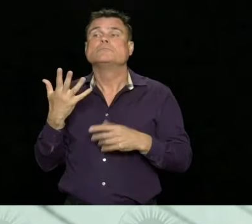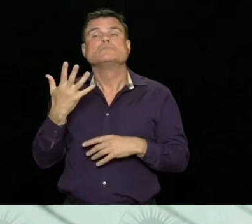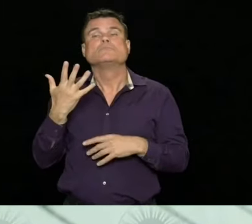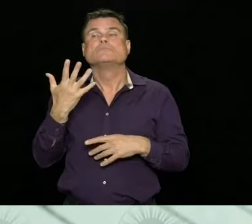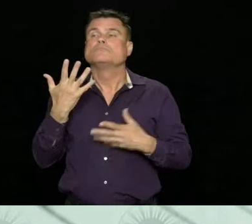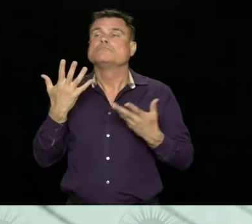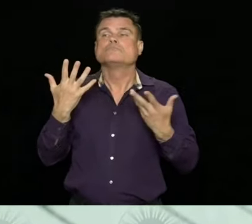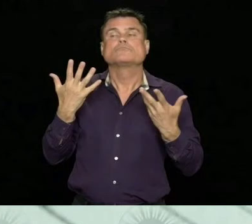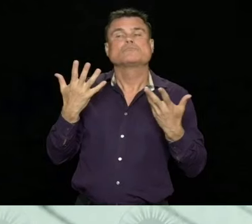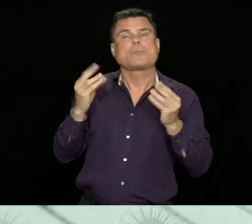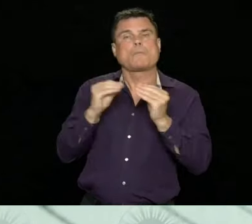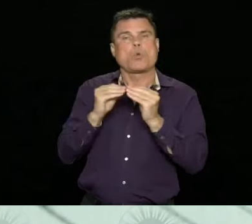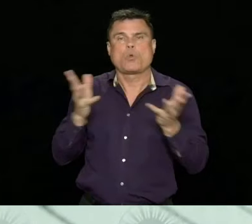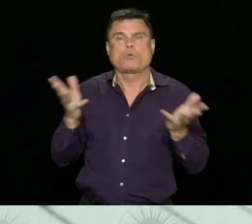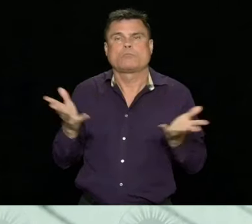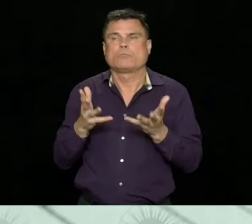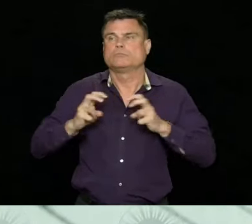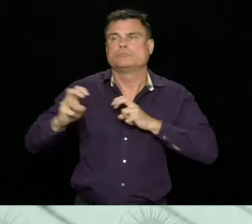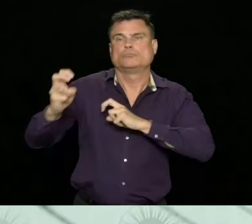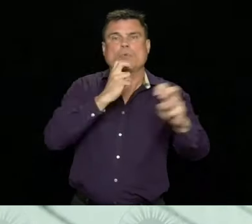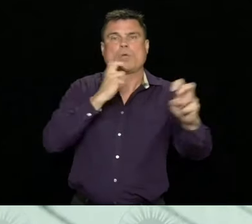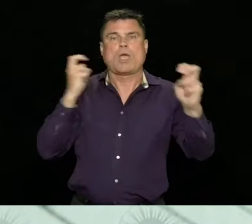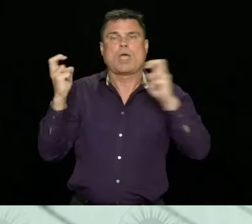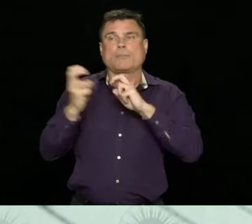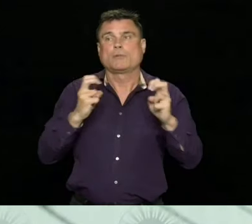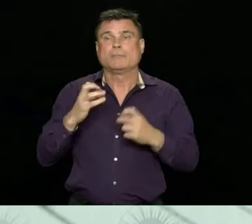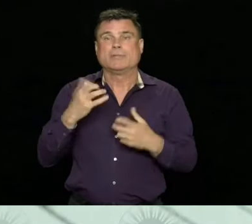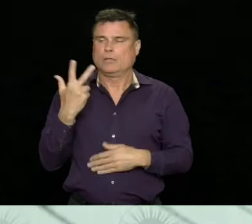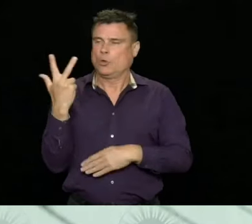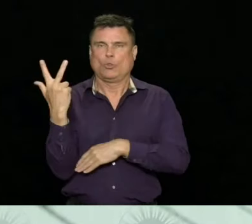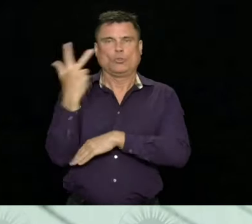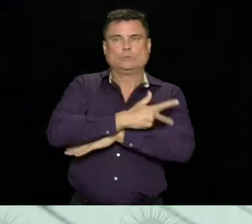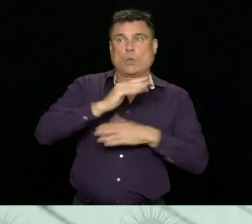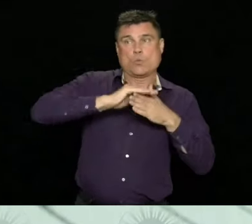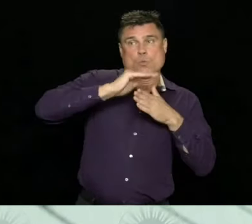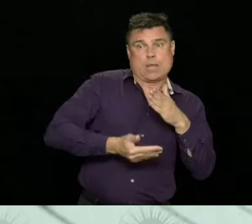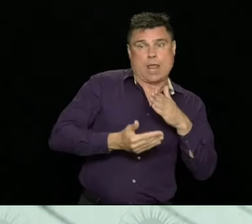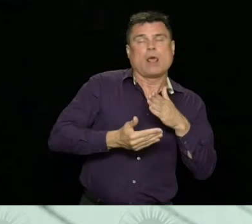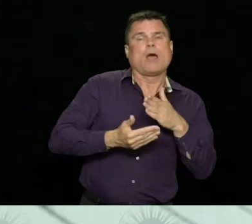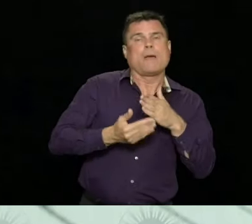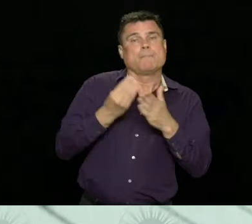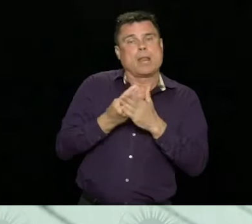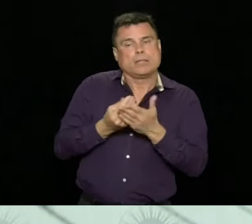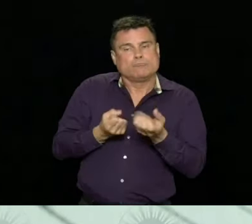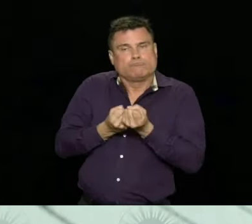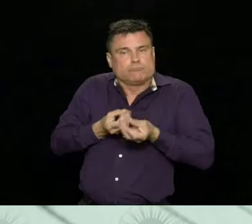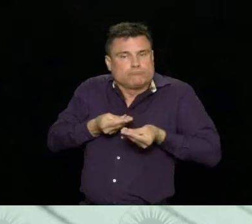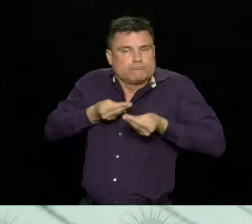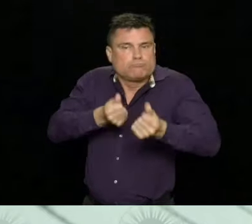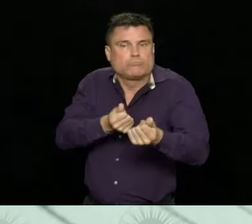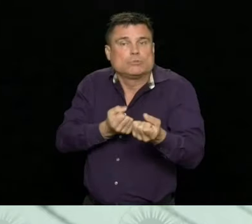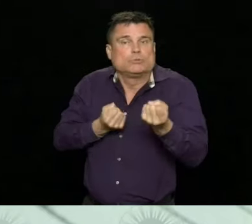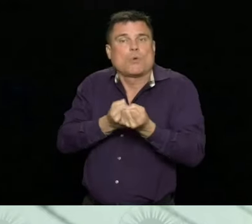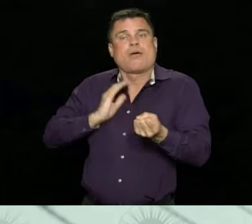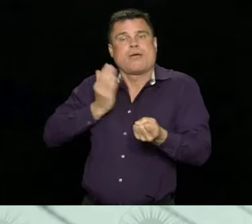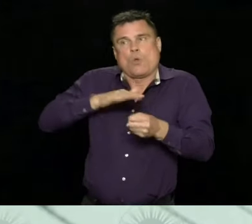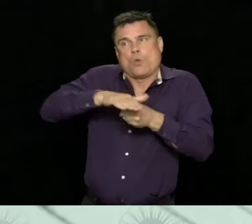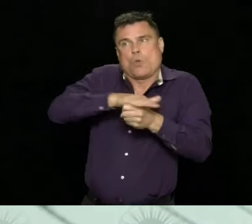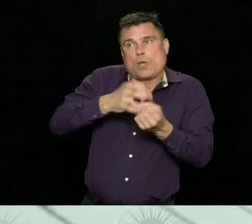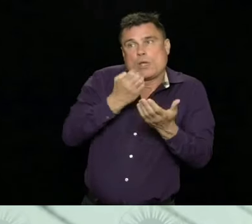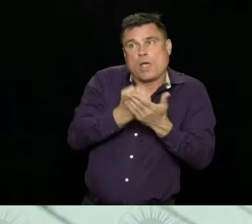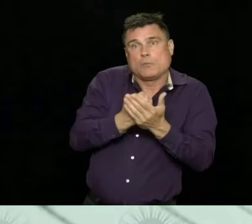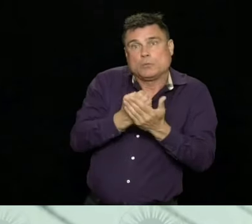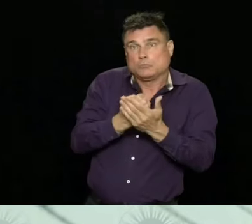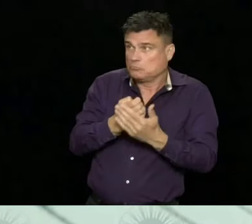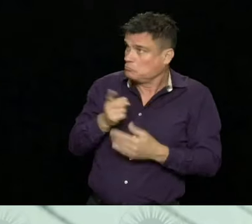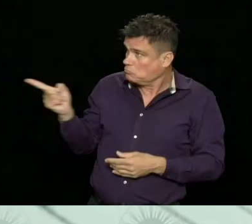spend more on the economy locally. Obviously, there are similar parallels in BC. Is that something you might support here in BC, a 4-day work week? Well, I think I